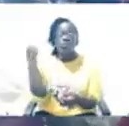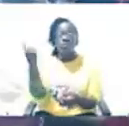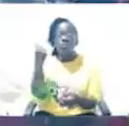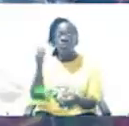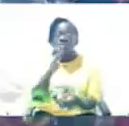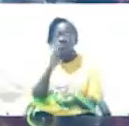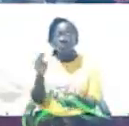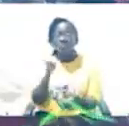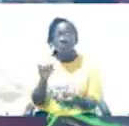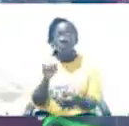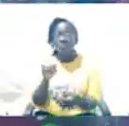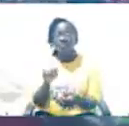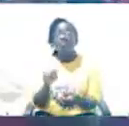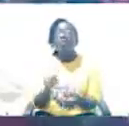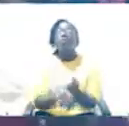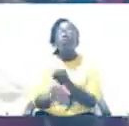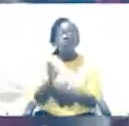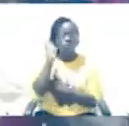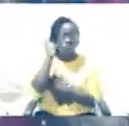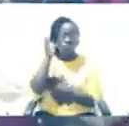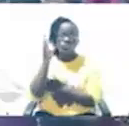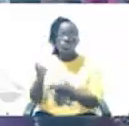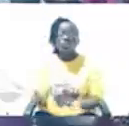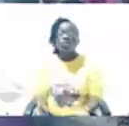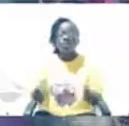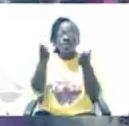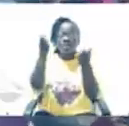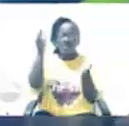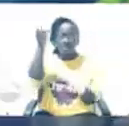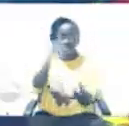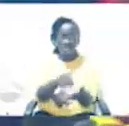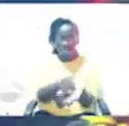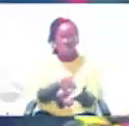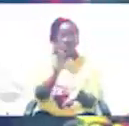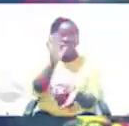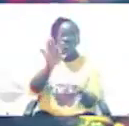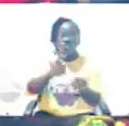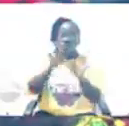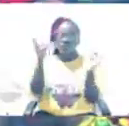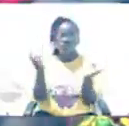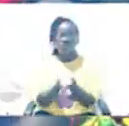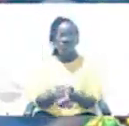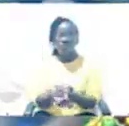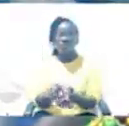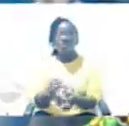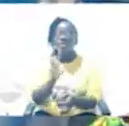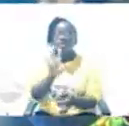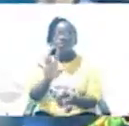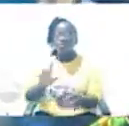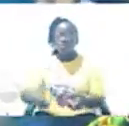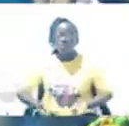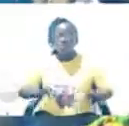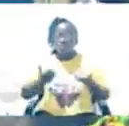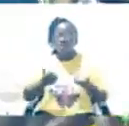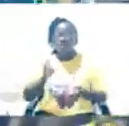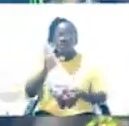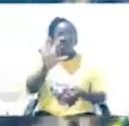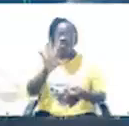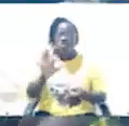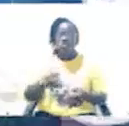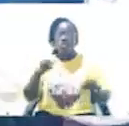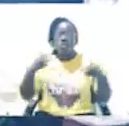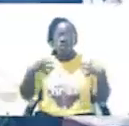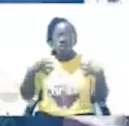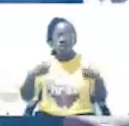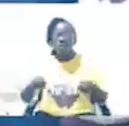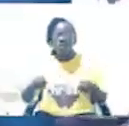somebody shout amen. Amen. Your family will not be like this. Yes, your life will not be like this. Yes, your health will not be like